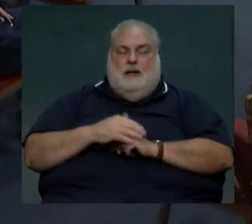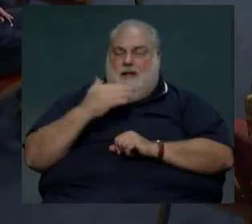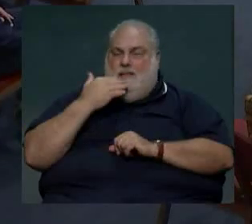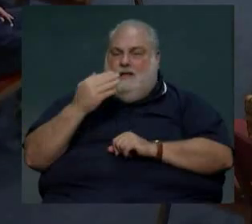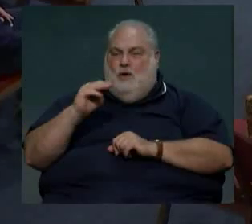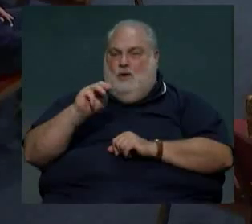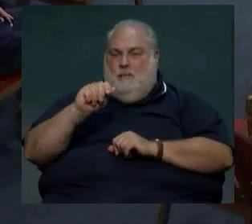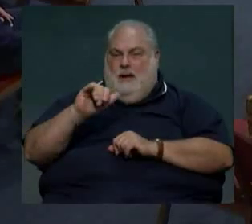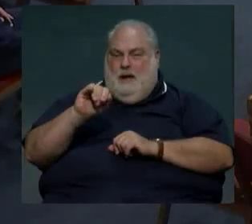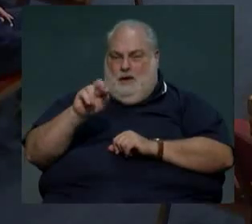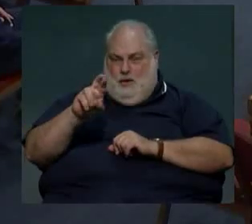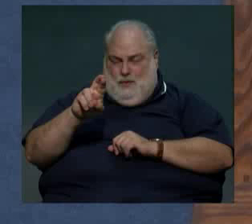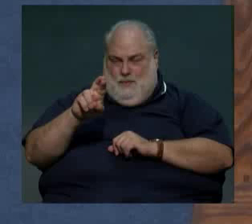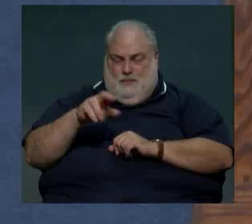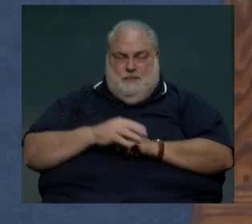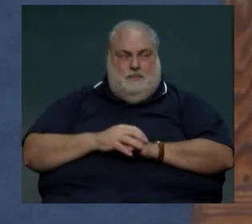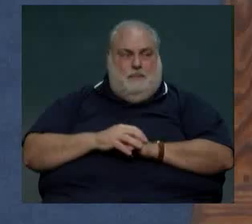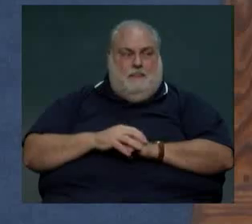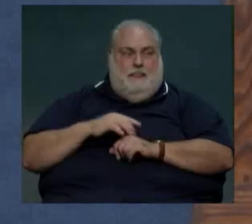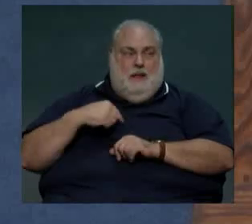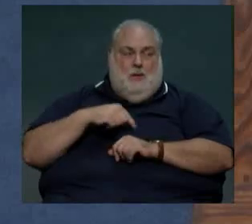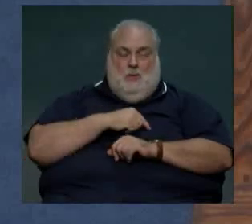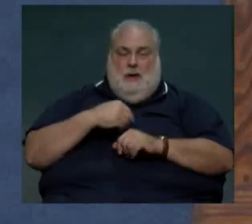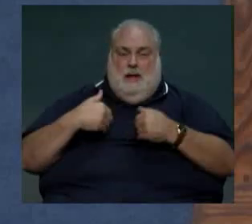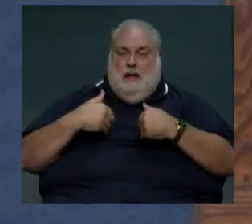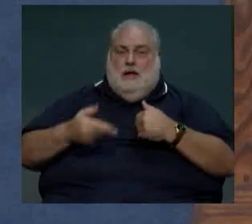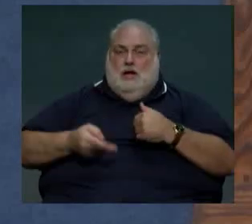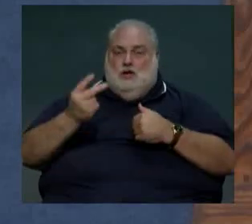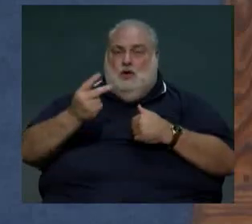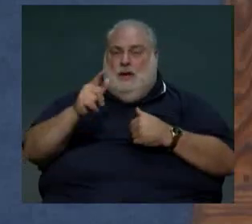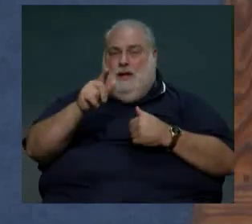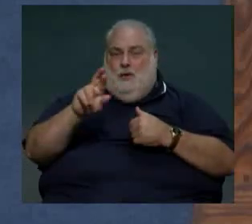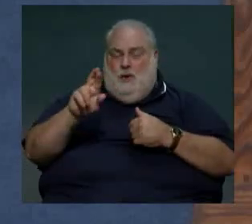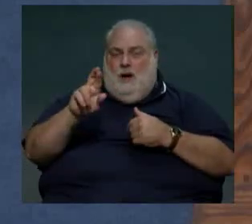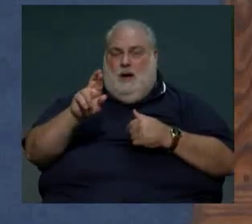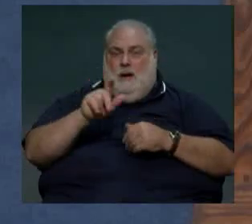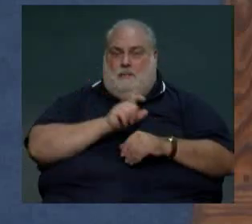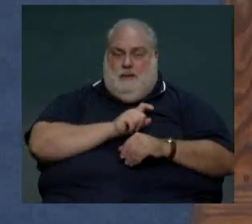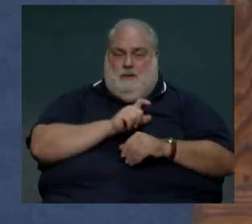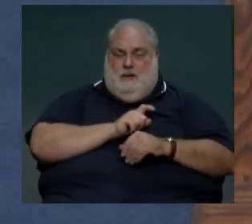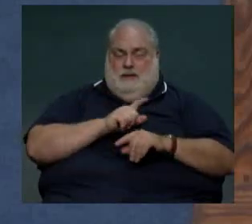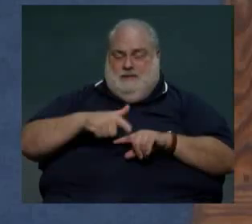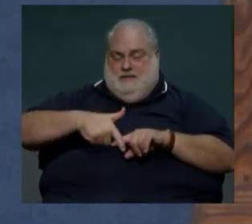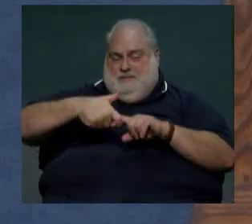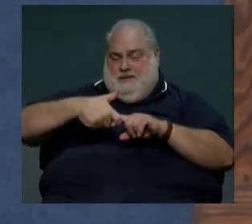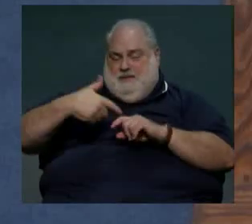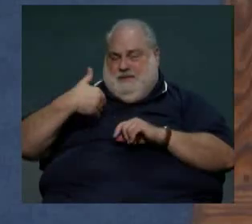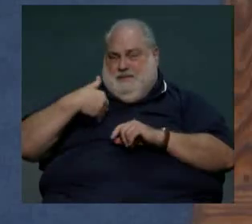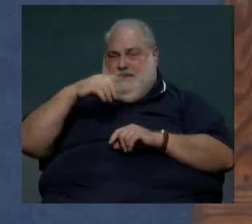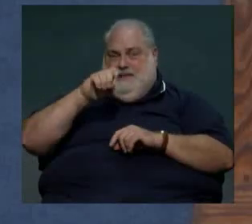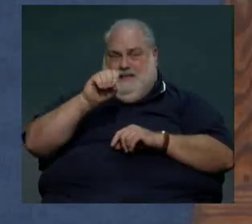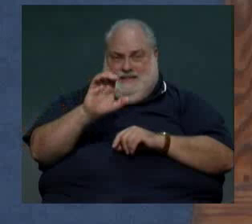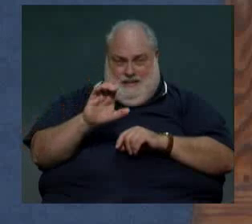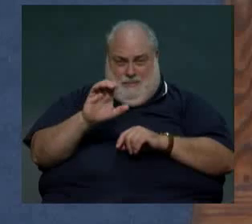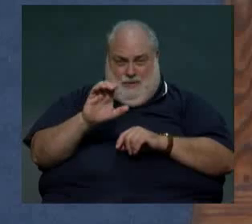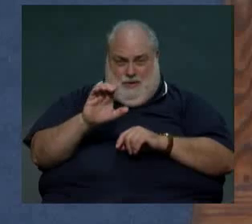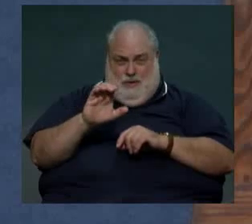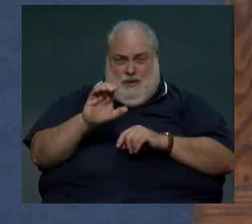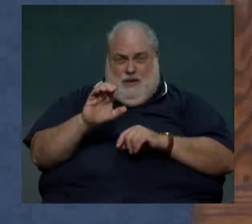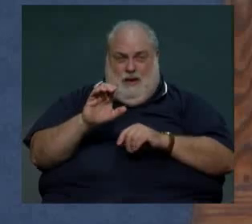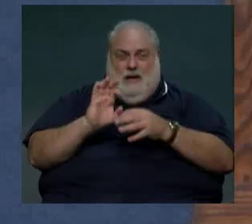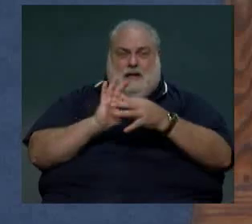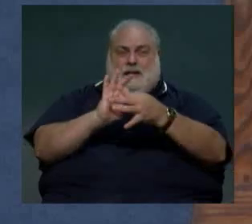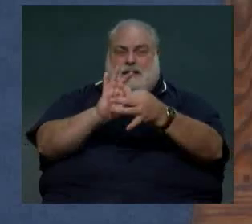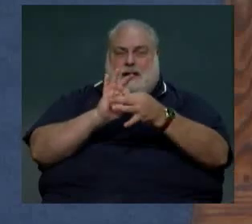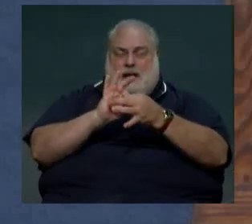Mayor. We had two Little Rock police officers suspended in December in connection